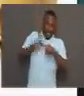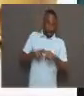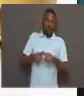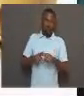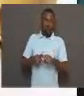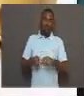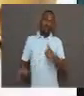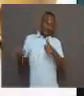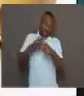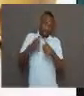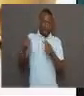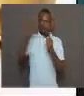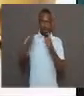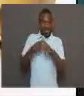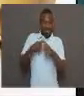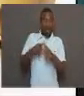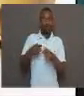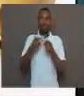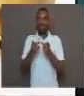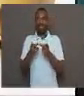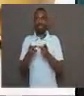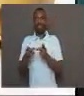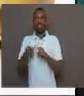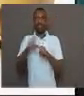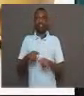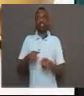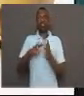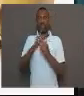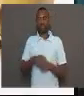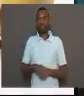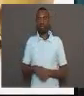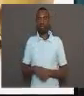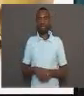Plastic deformations are more permanent.